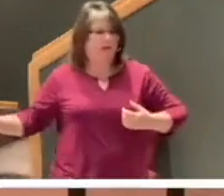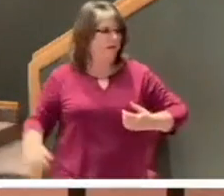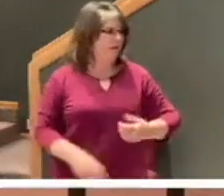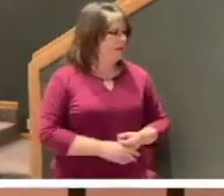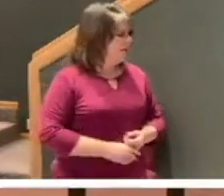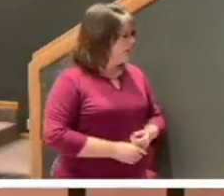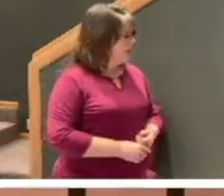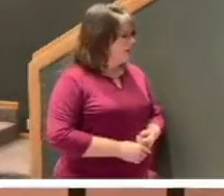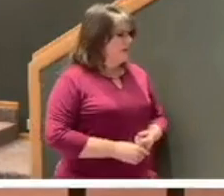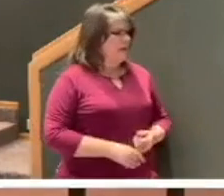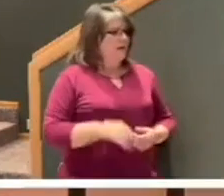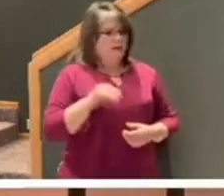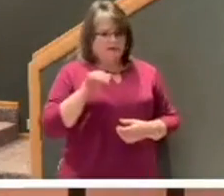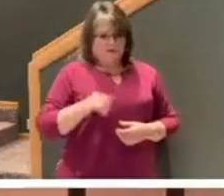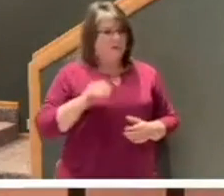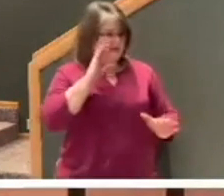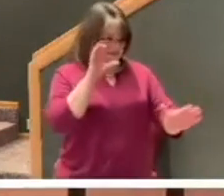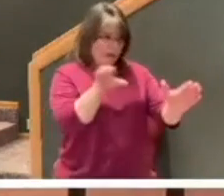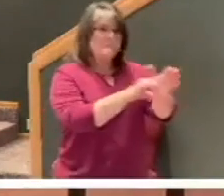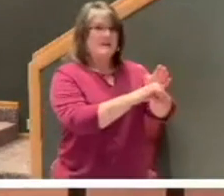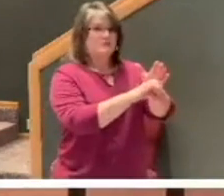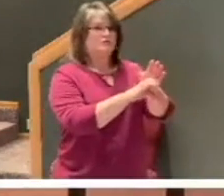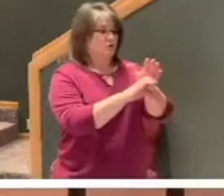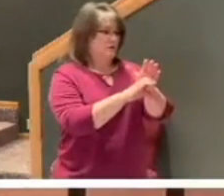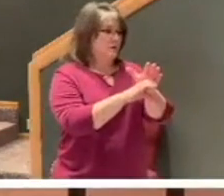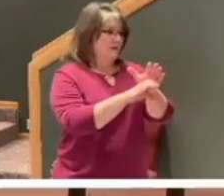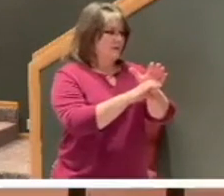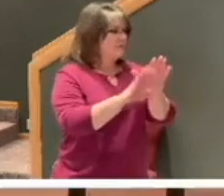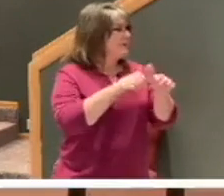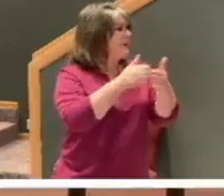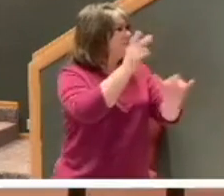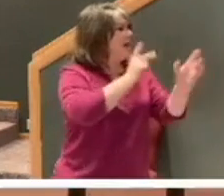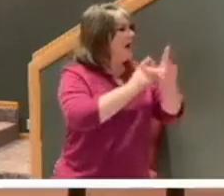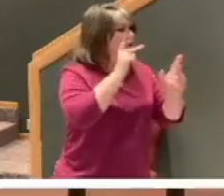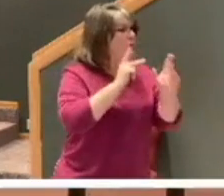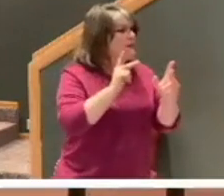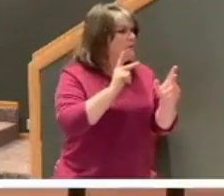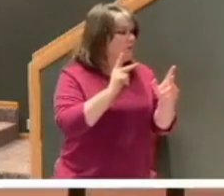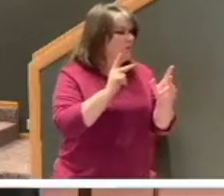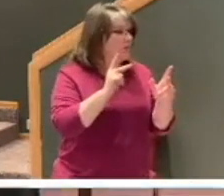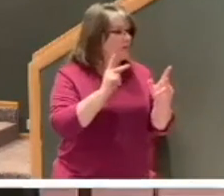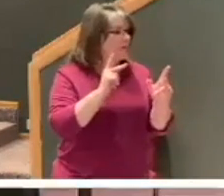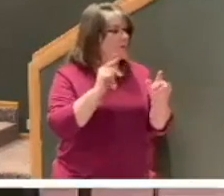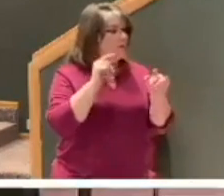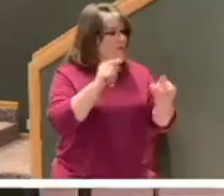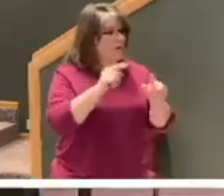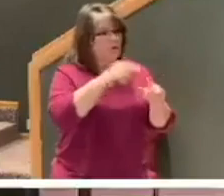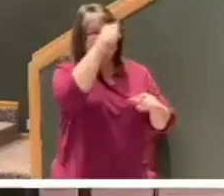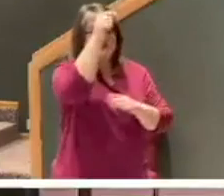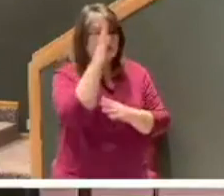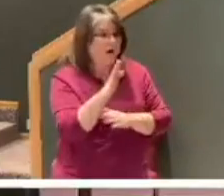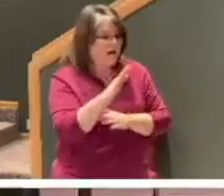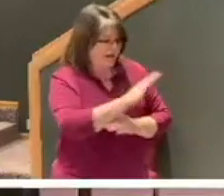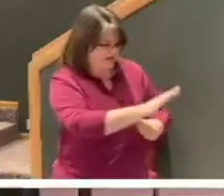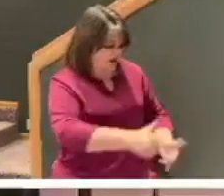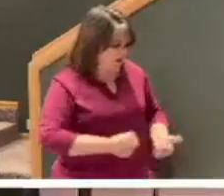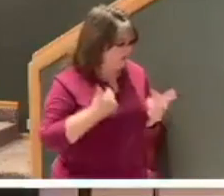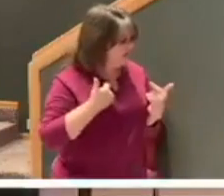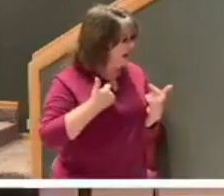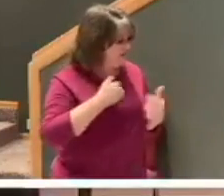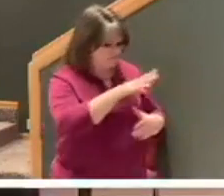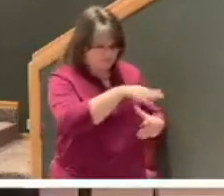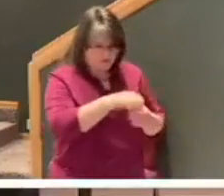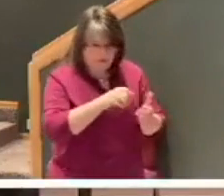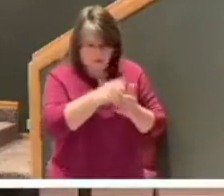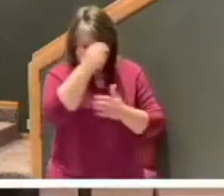so this is the picture of how people approach God and their life, the interaction